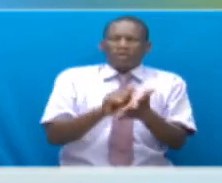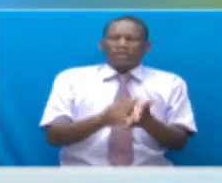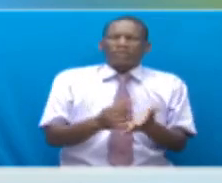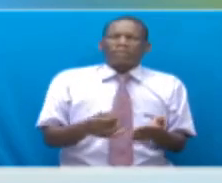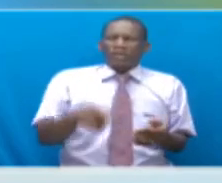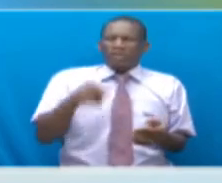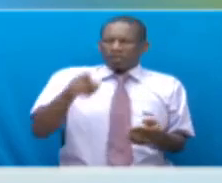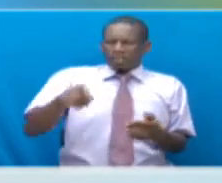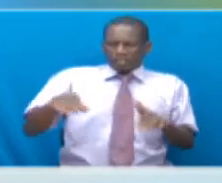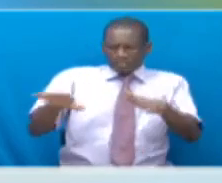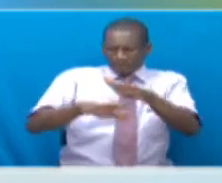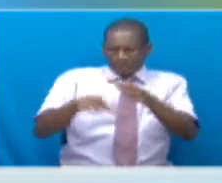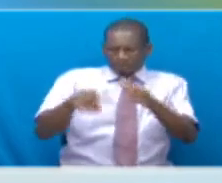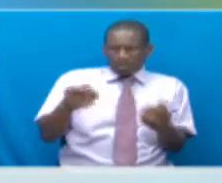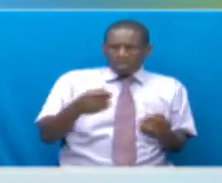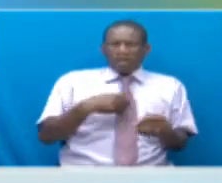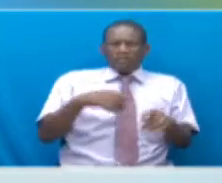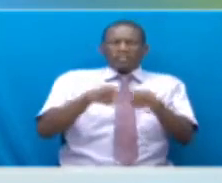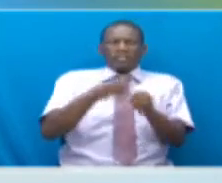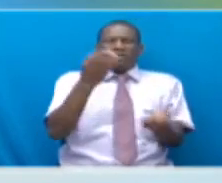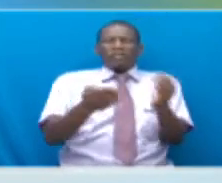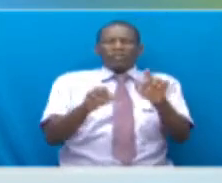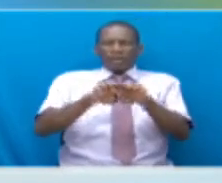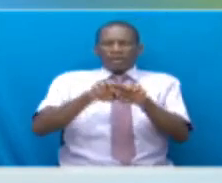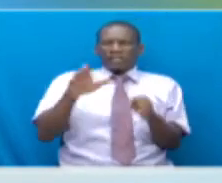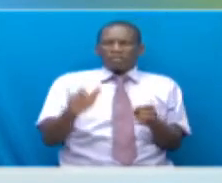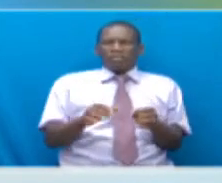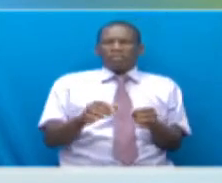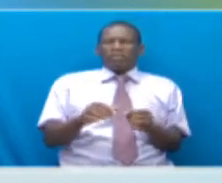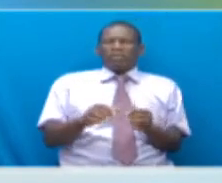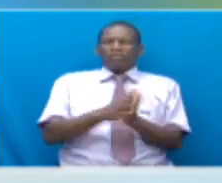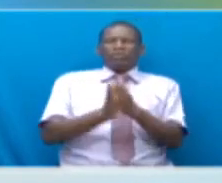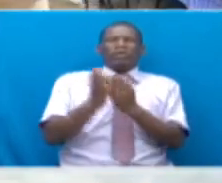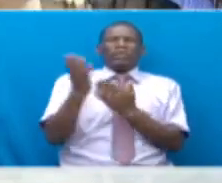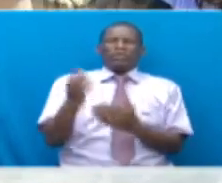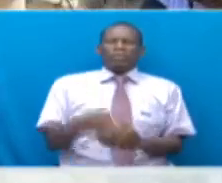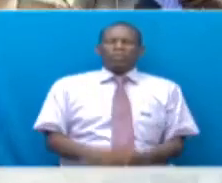she espouses the same values as him. Rukia Bule has that report.